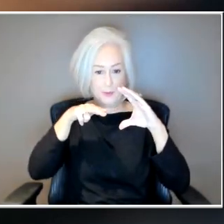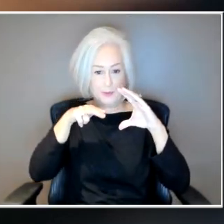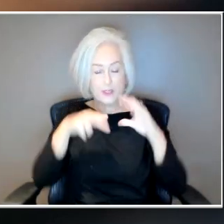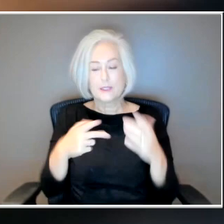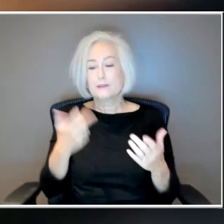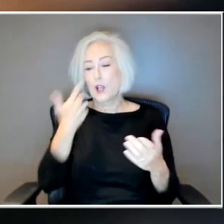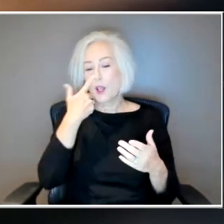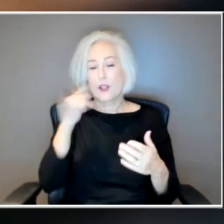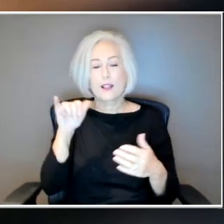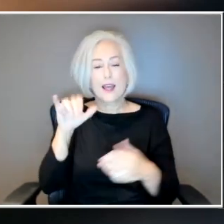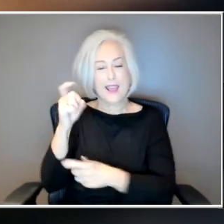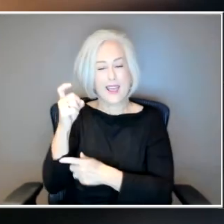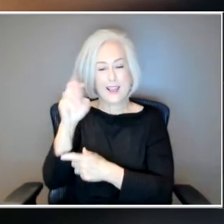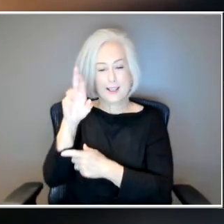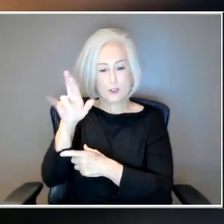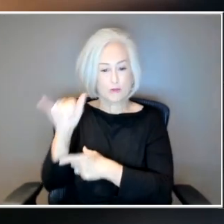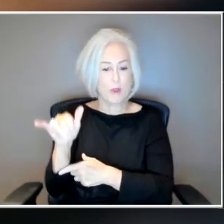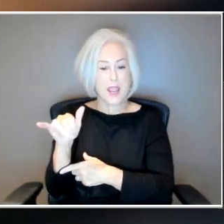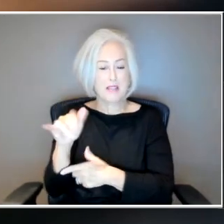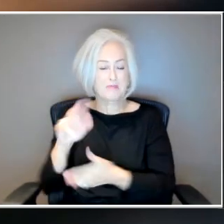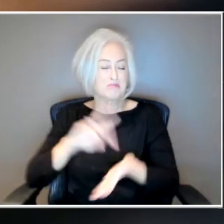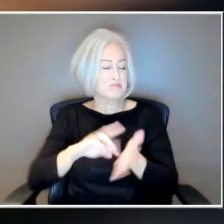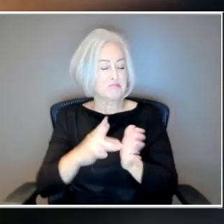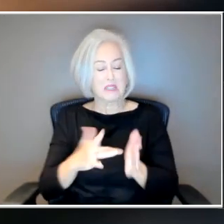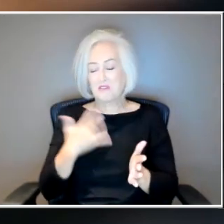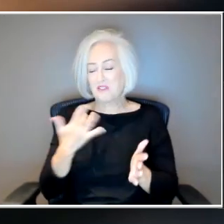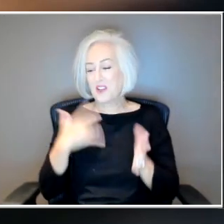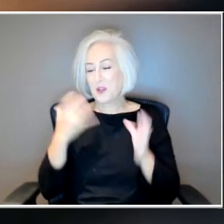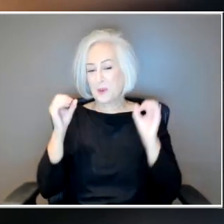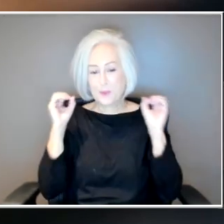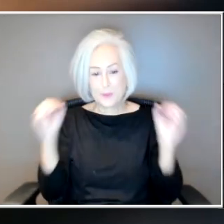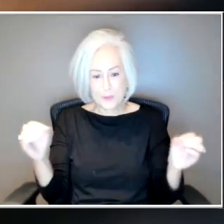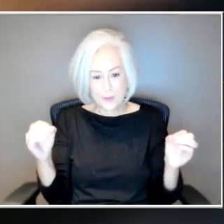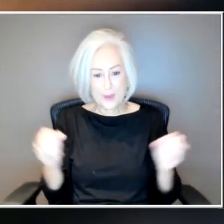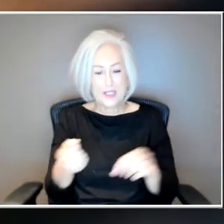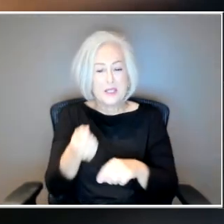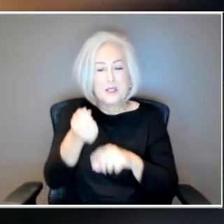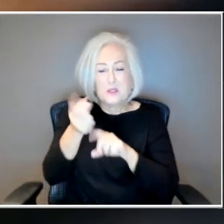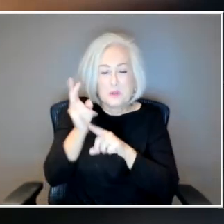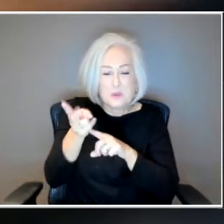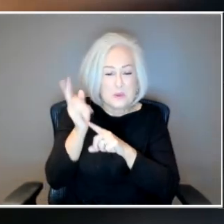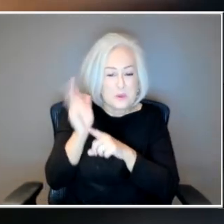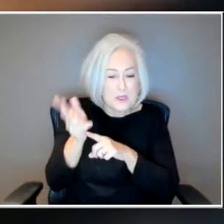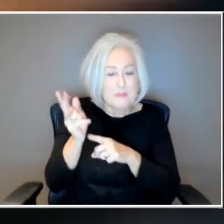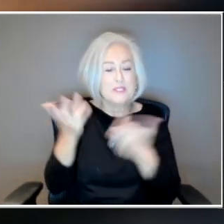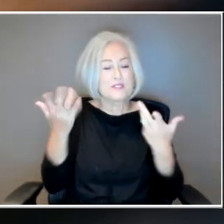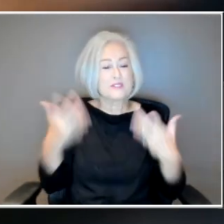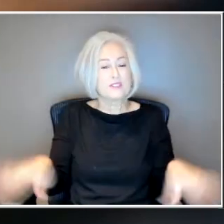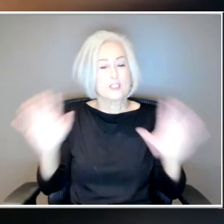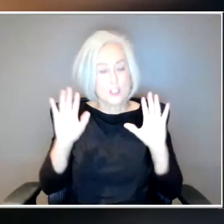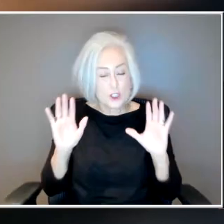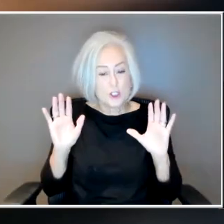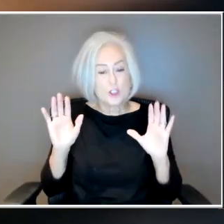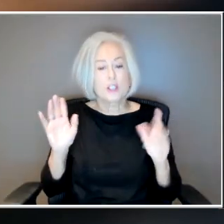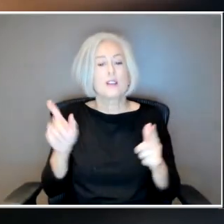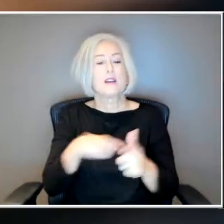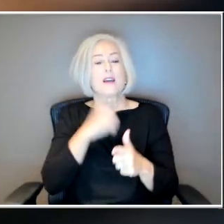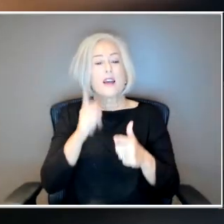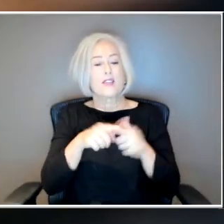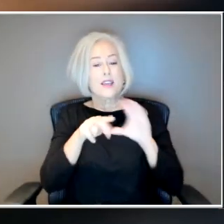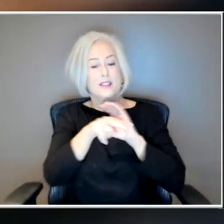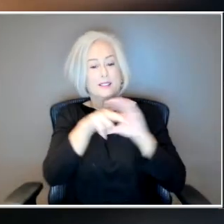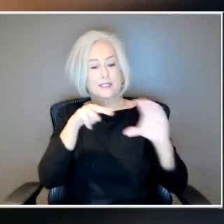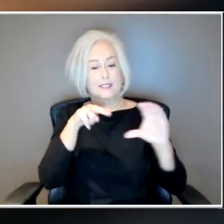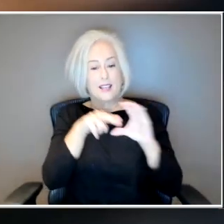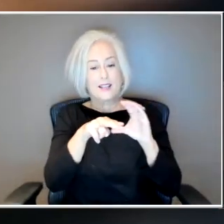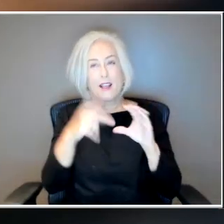it's invisible. You don't feel anything during the procedure. It only takes a couple of minutes. And it's the CT scanner itself is kind of like a